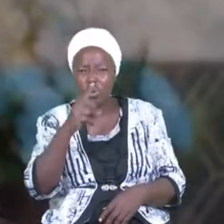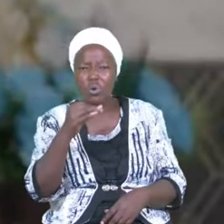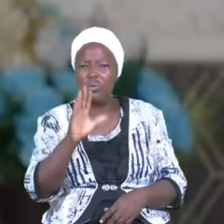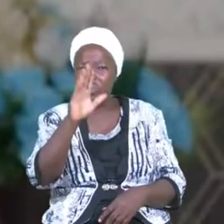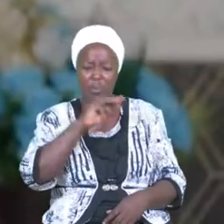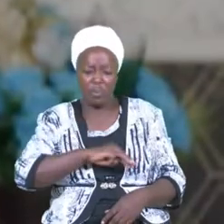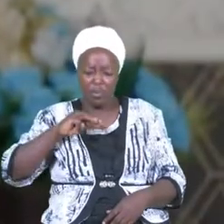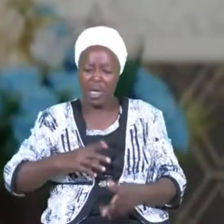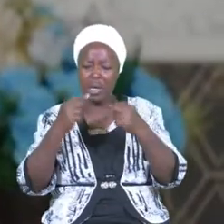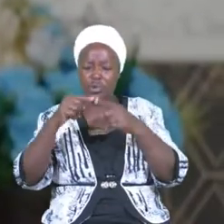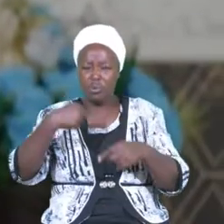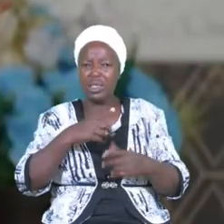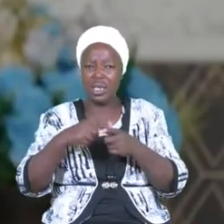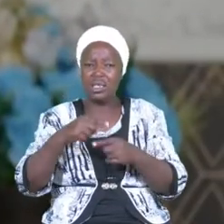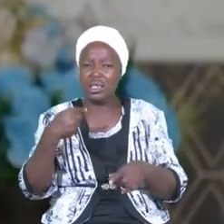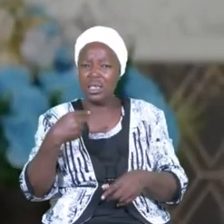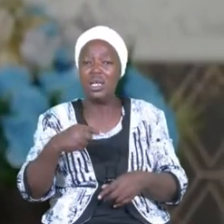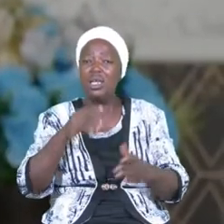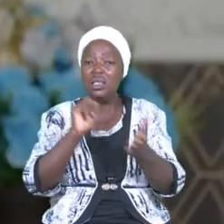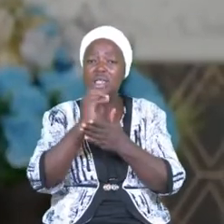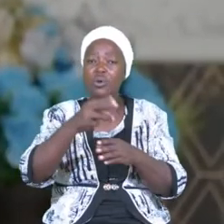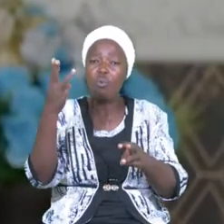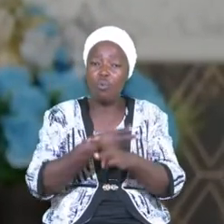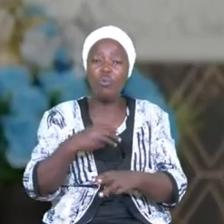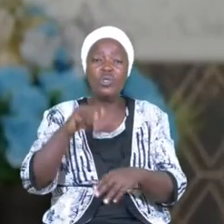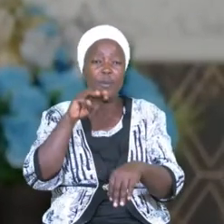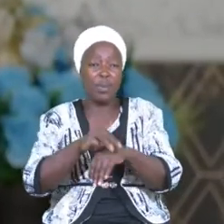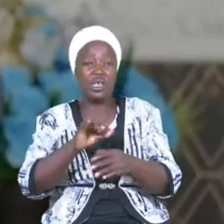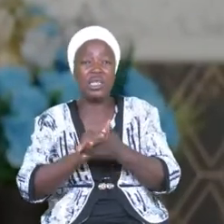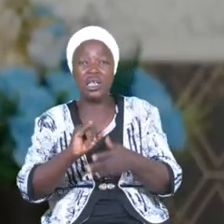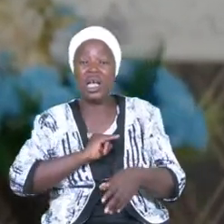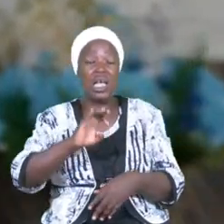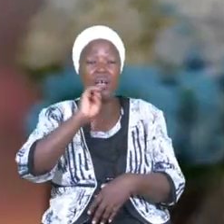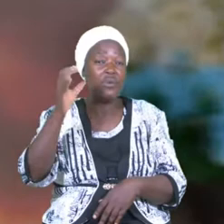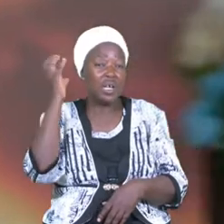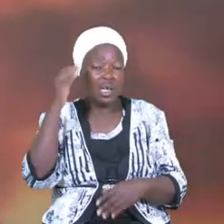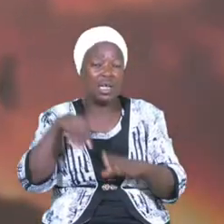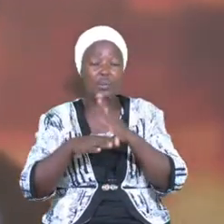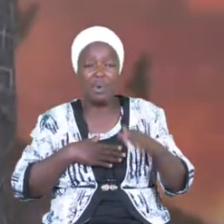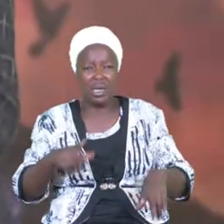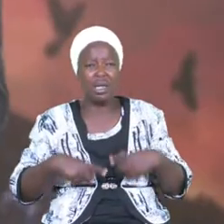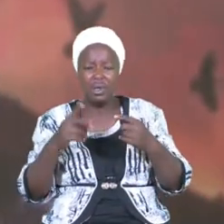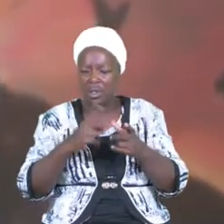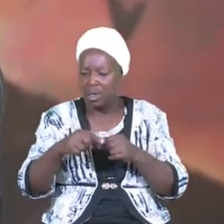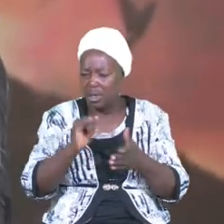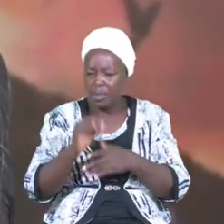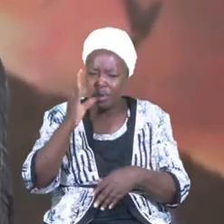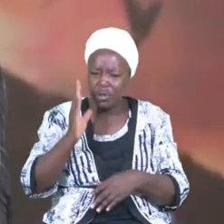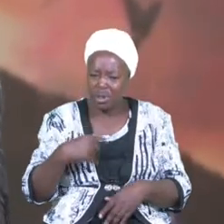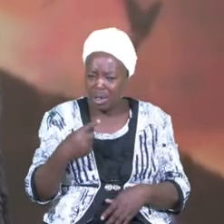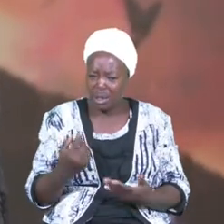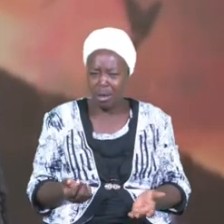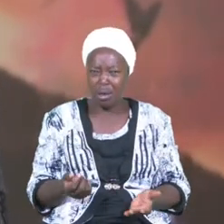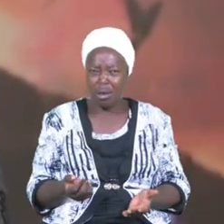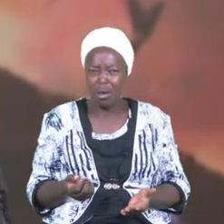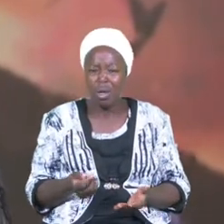the worst message I ever listened to in my life. And so the pastor said, can you describe her? Who